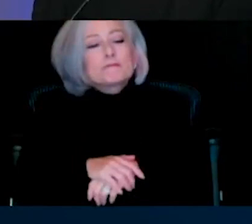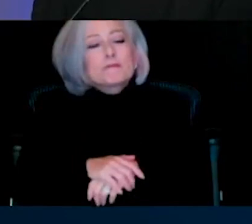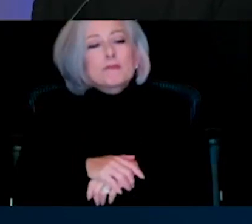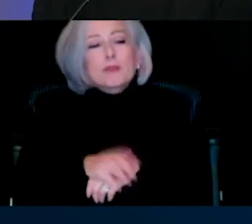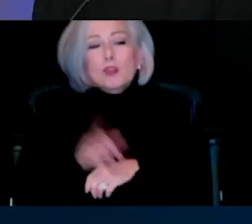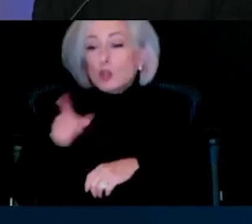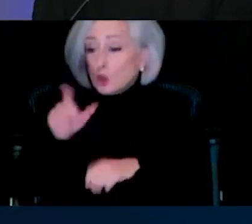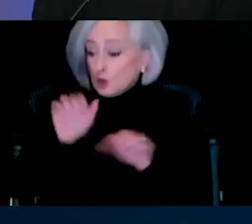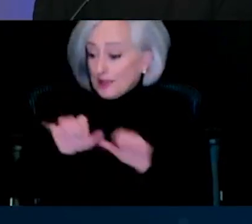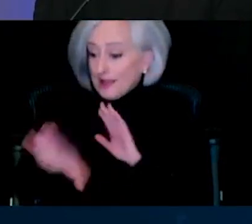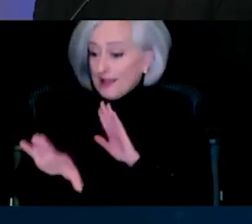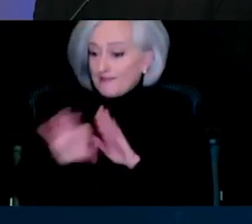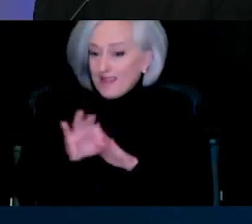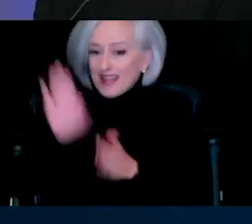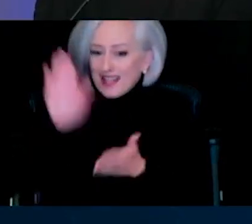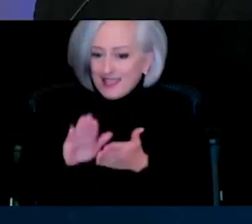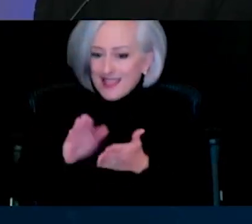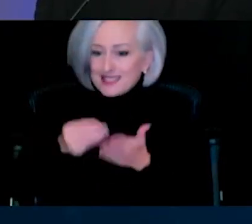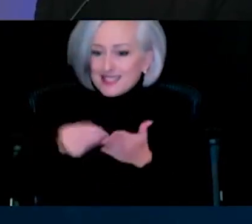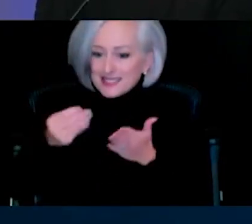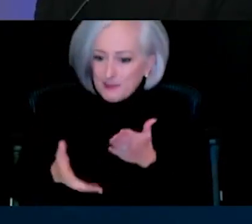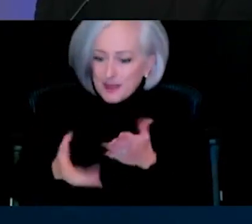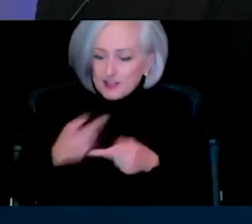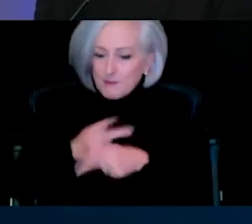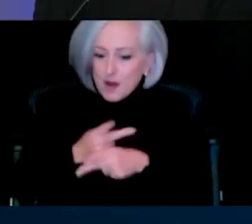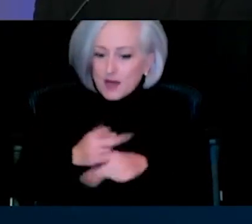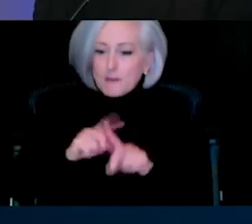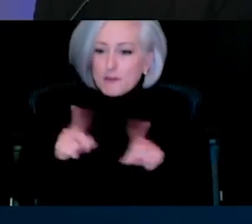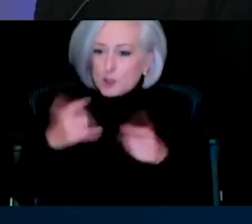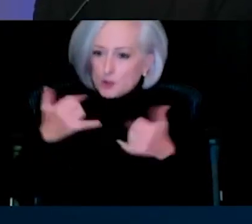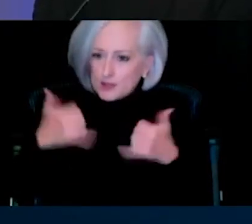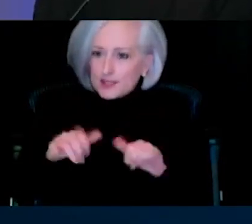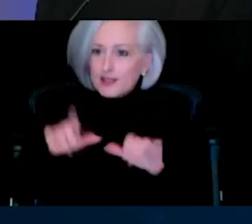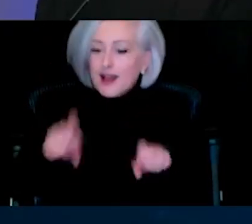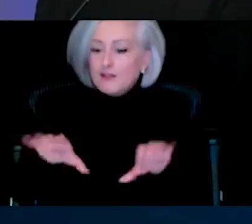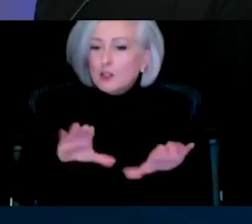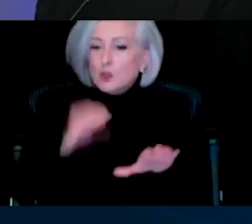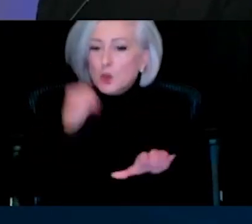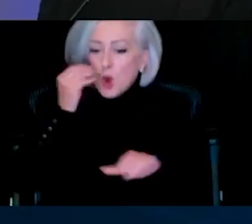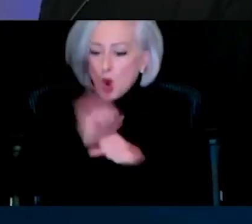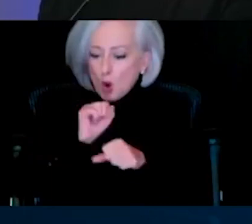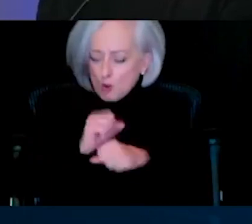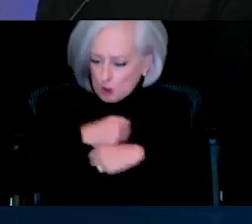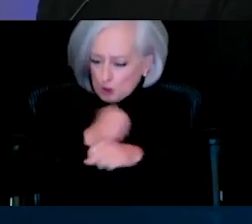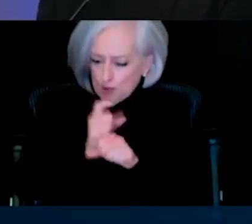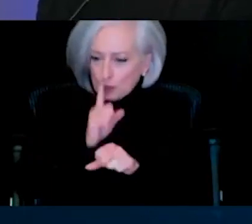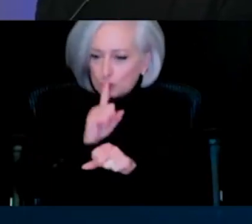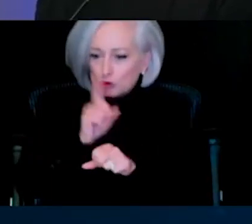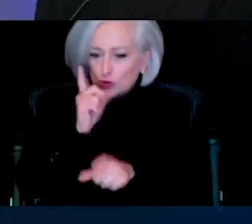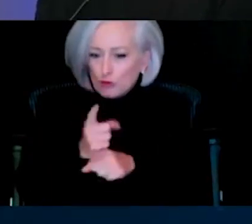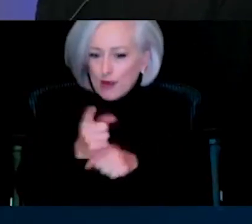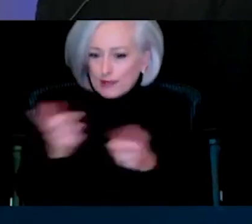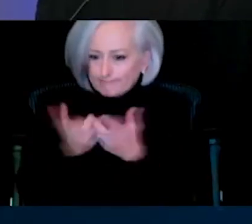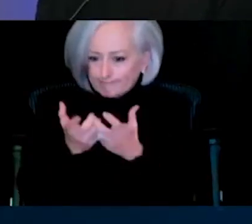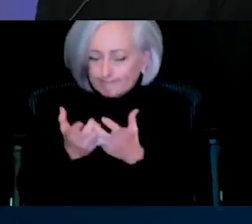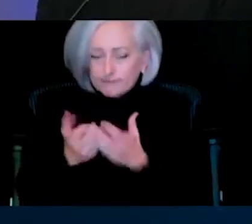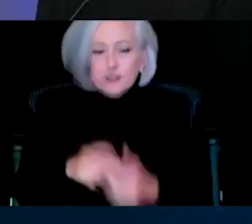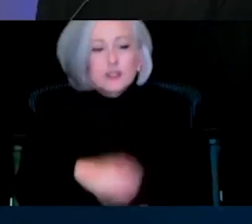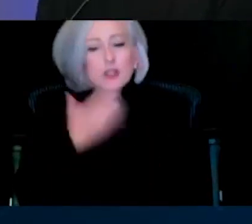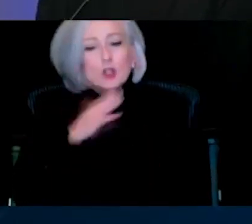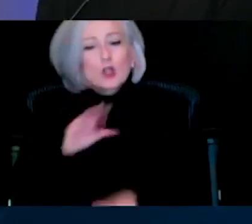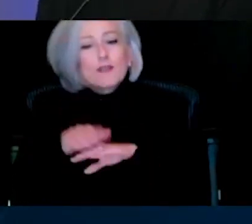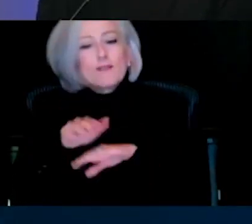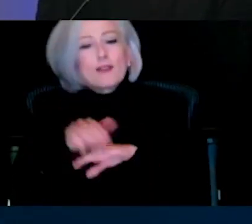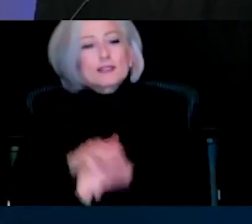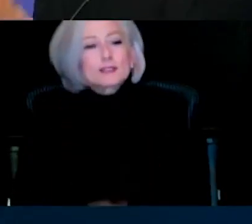less expensive products, but you still have to do your homework and make sure that they're the right ones. So that's good advice. Lou